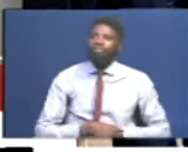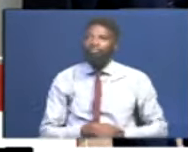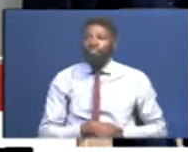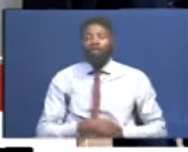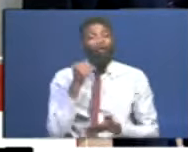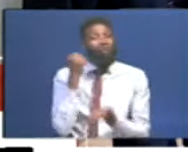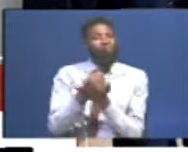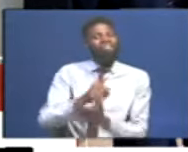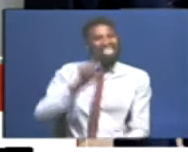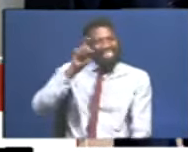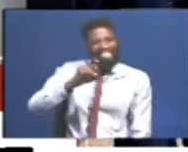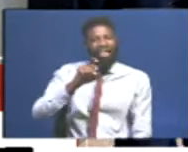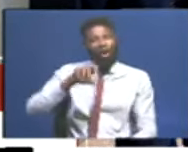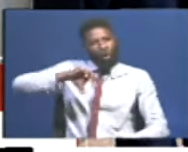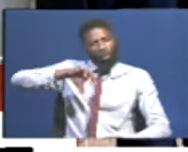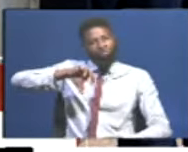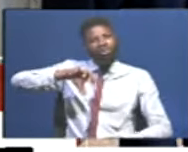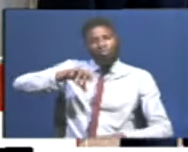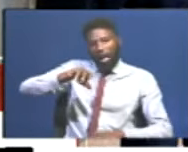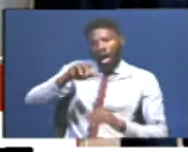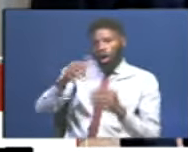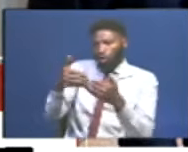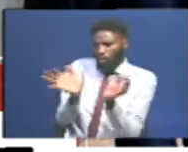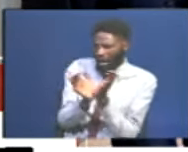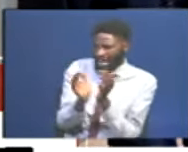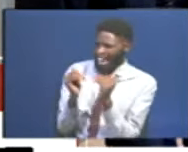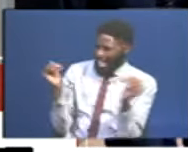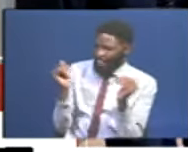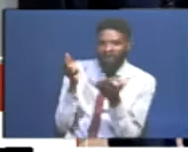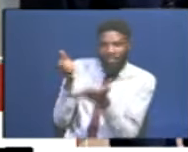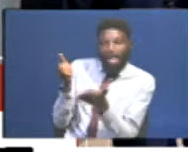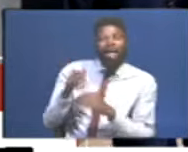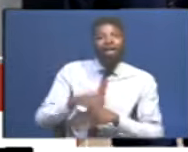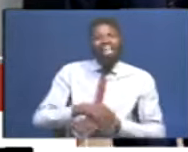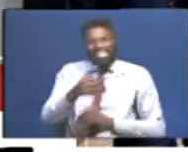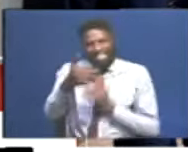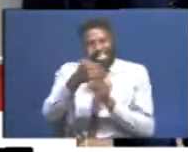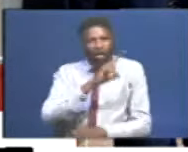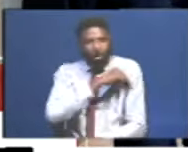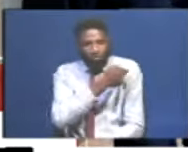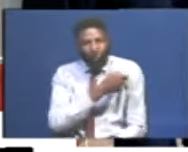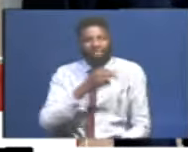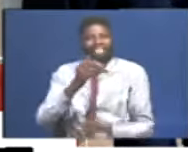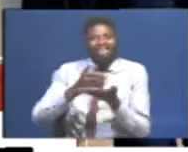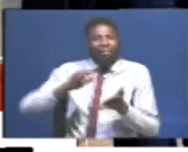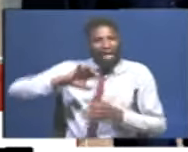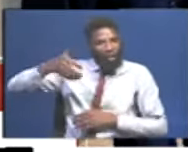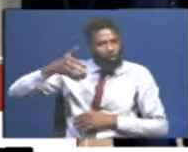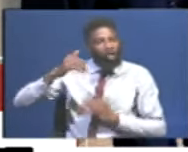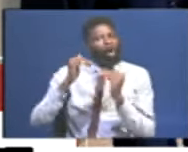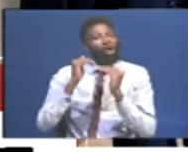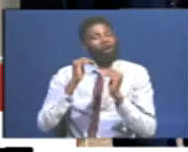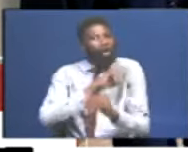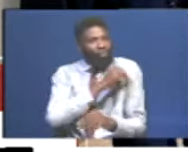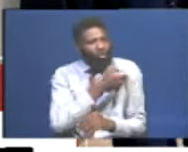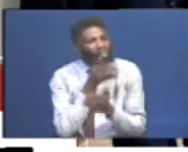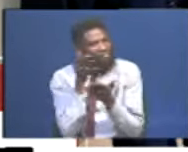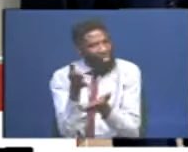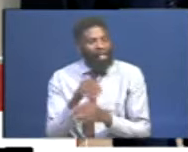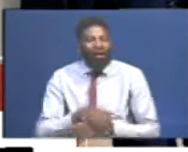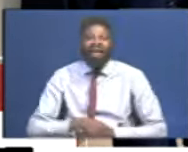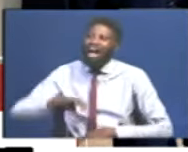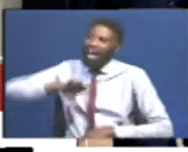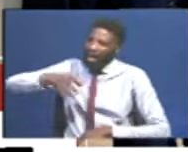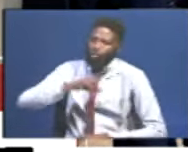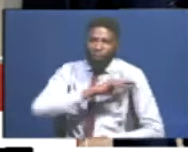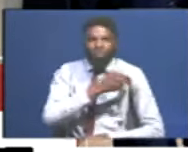community level. They should be available at the nearest hospital, a sub-county hospital, the county hospitals, they should be